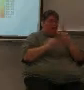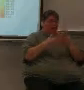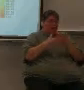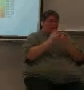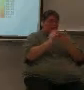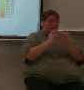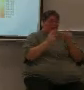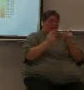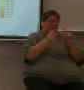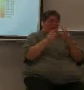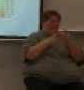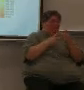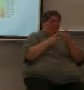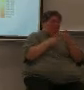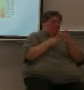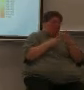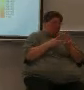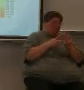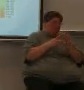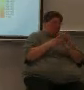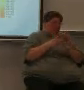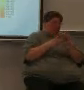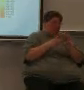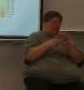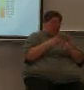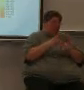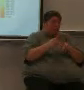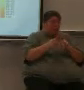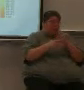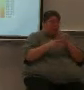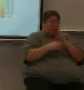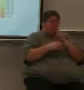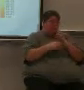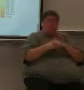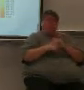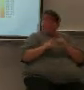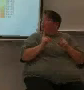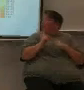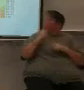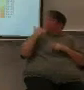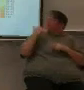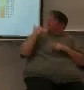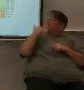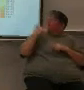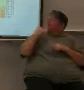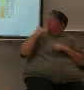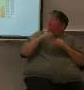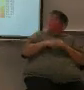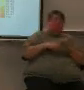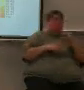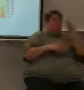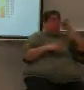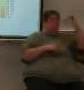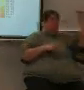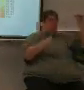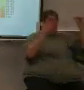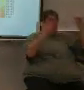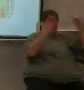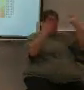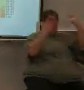But particularly in the upper northeast, there's 2 major sources of acid